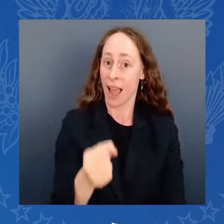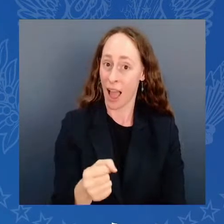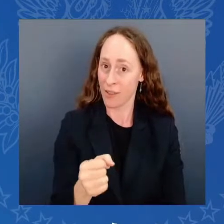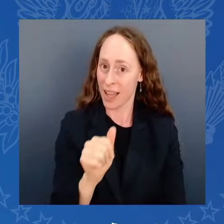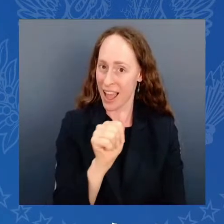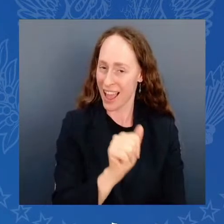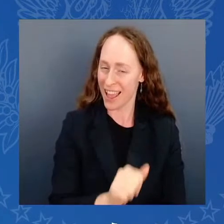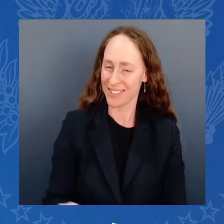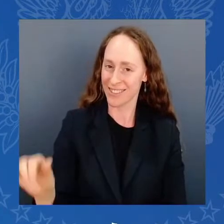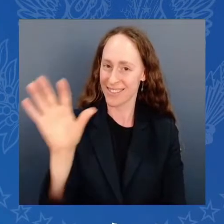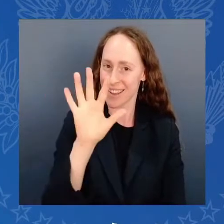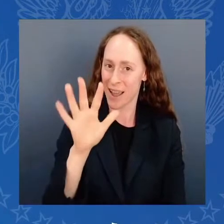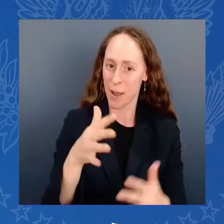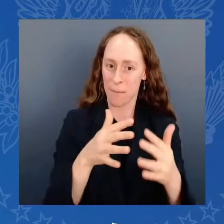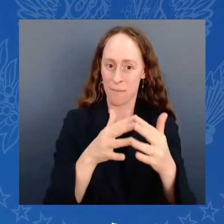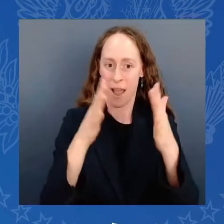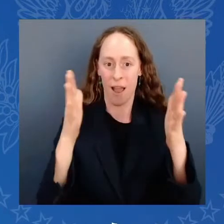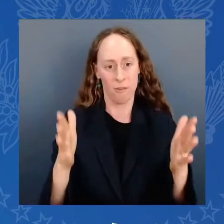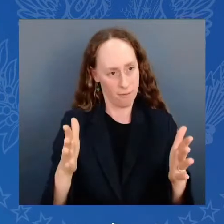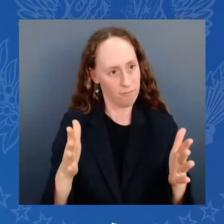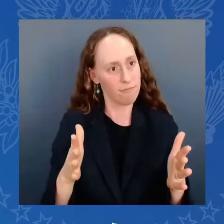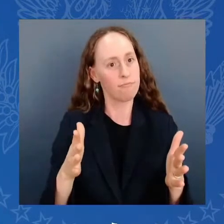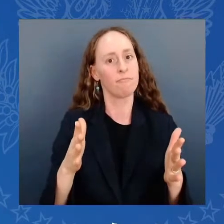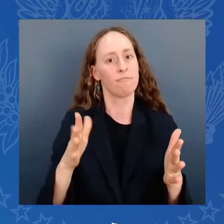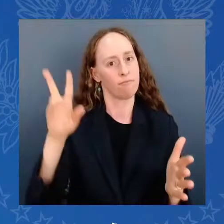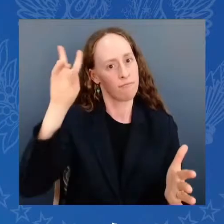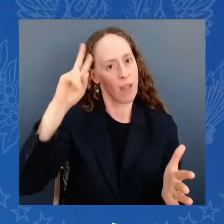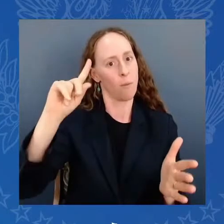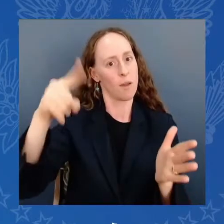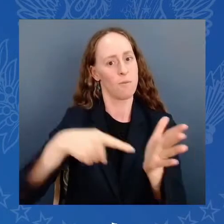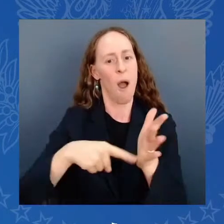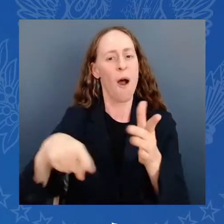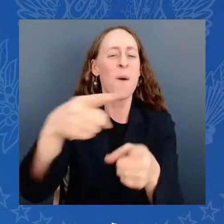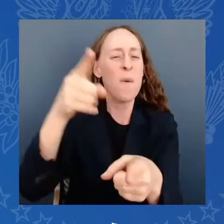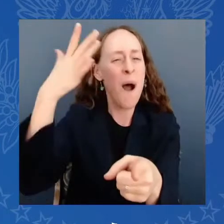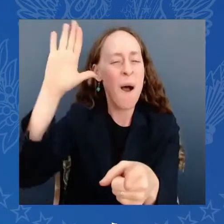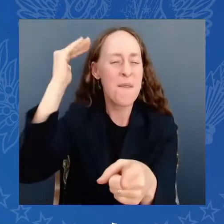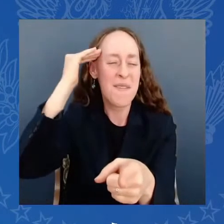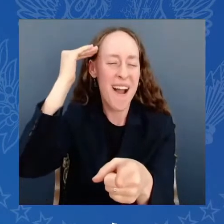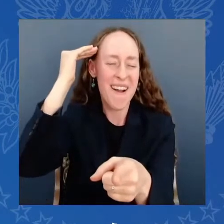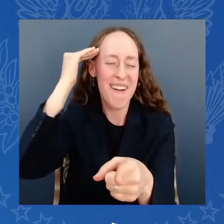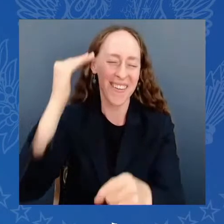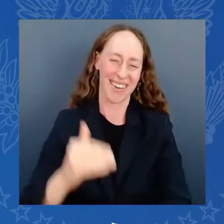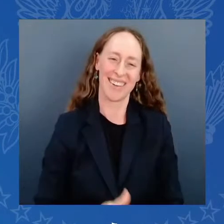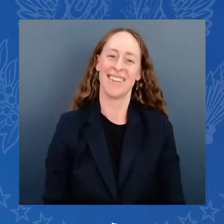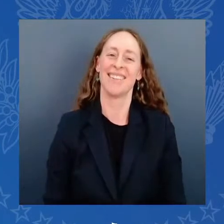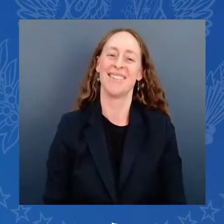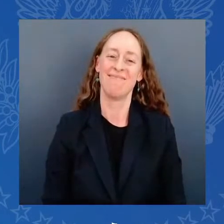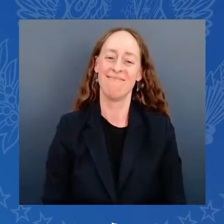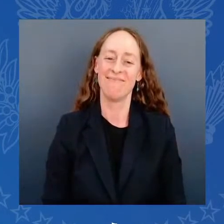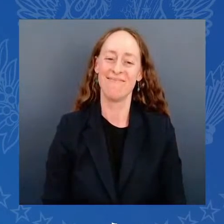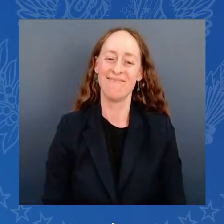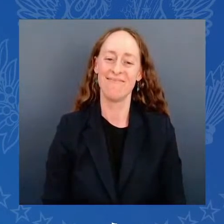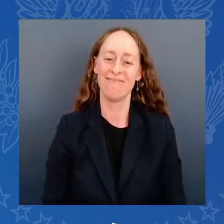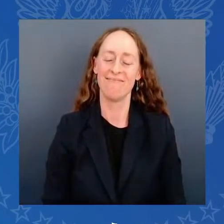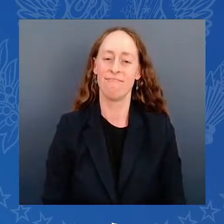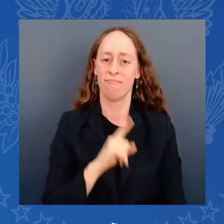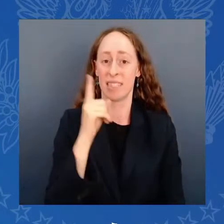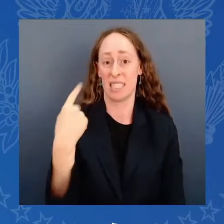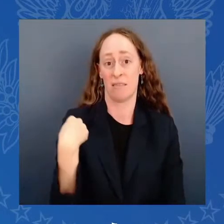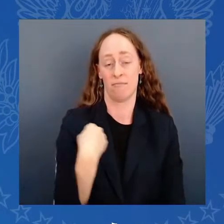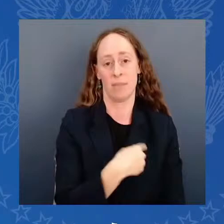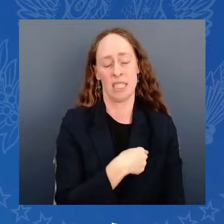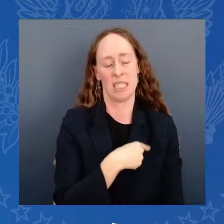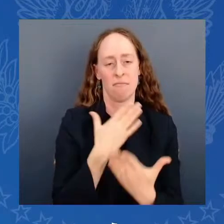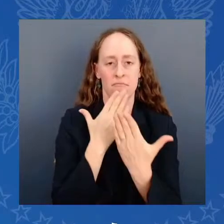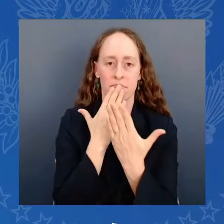that. We are grateful to President Biden for his policy to bolster voting rights, which have been